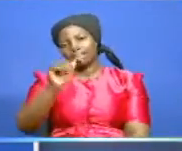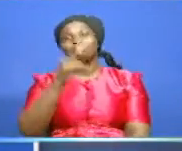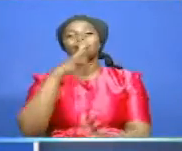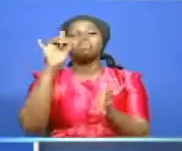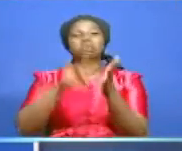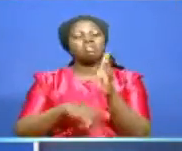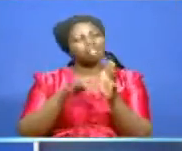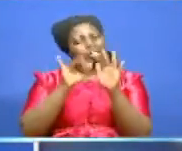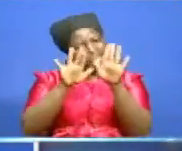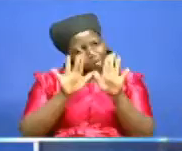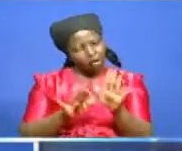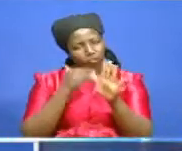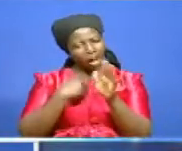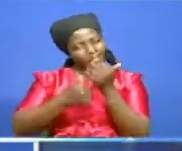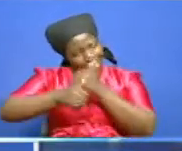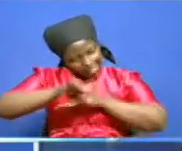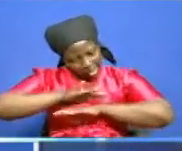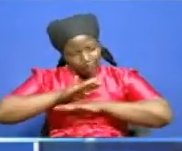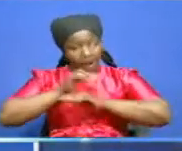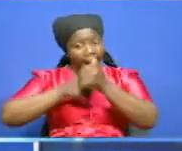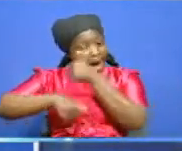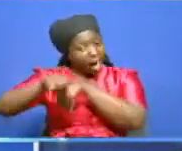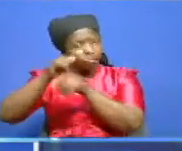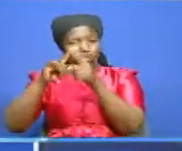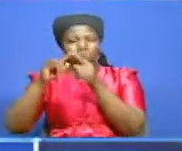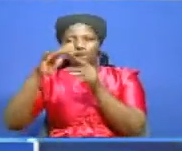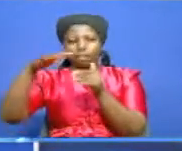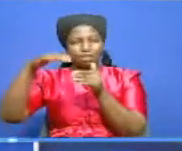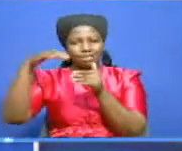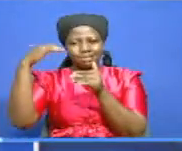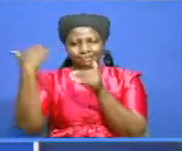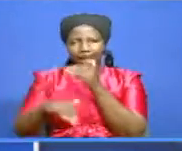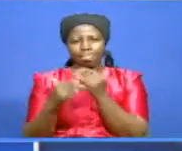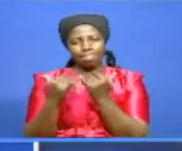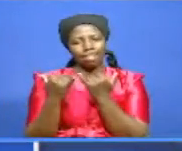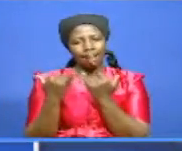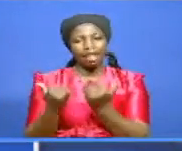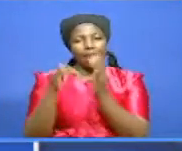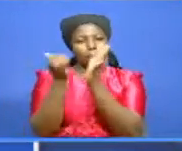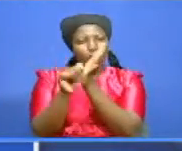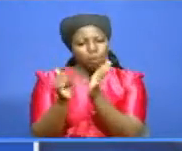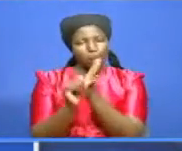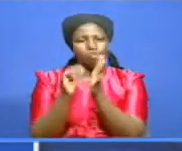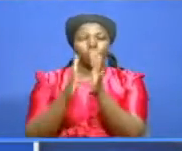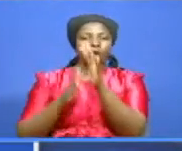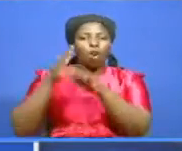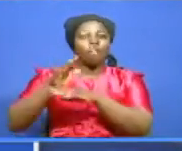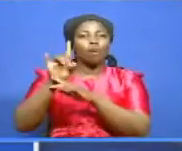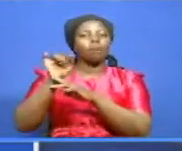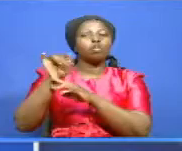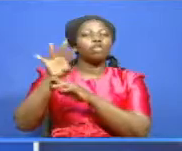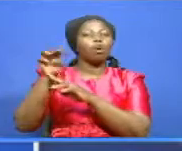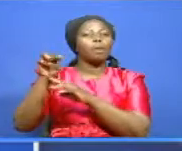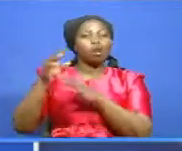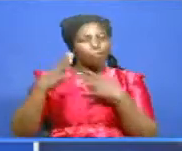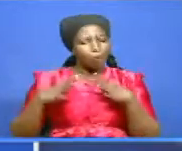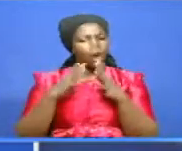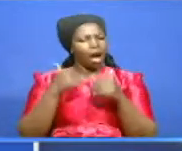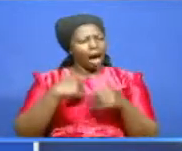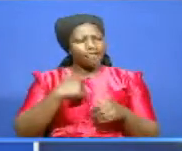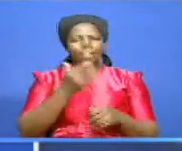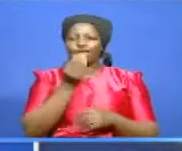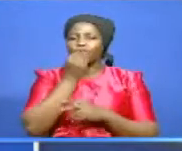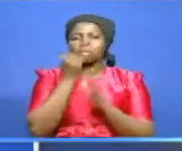place adequate mitigation measures to avert the looming crisis. Over 1.4 million people are facing food